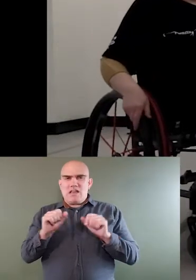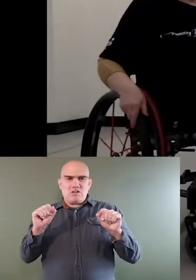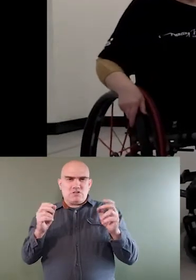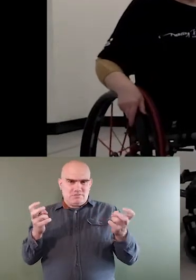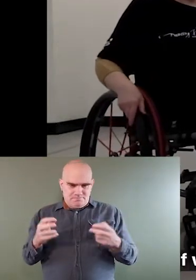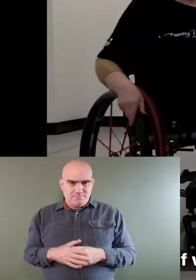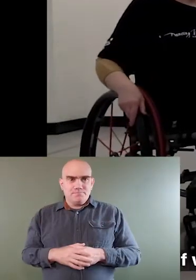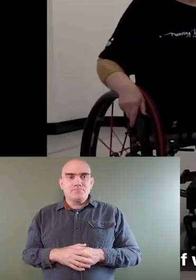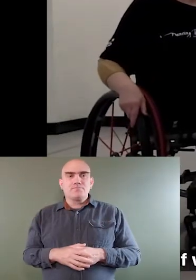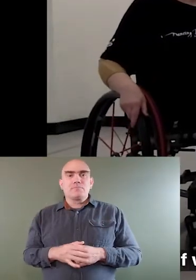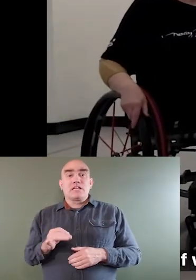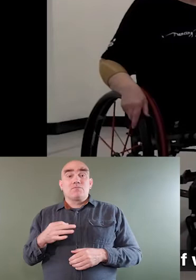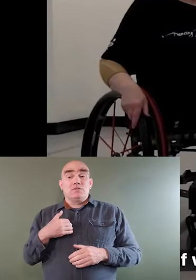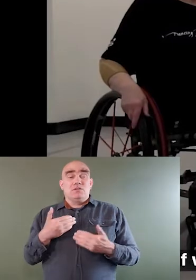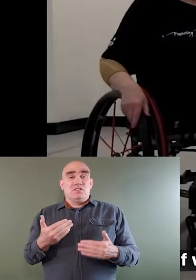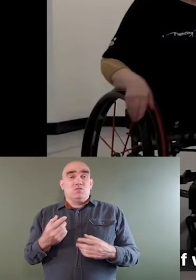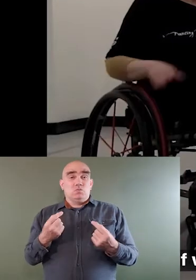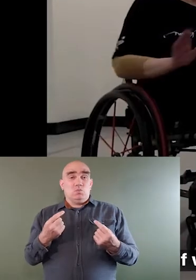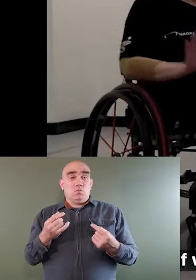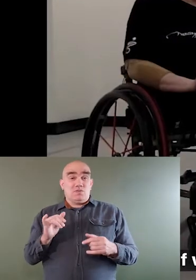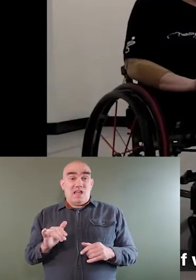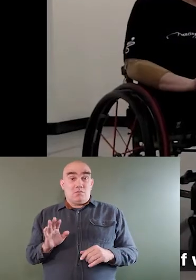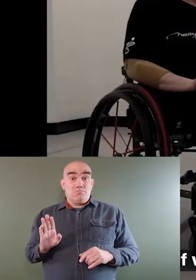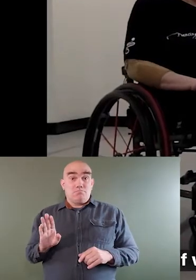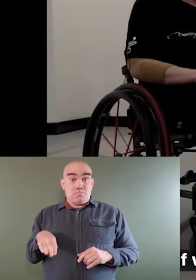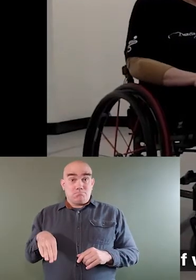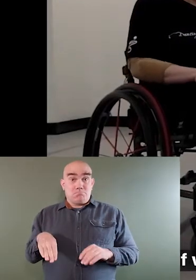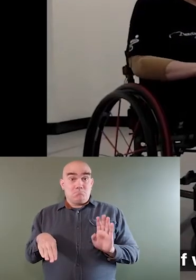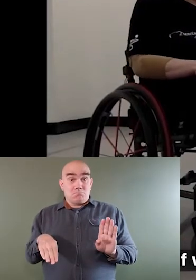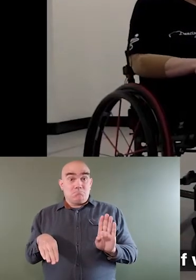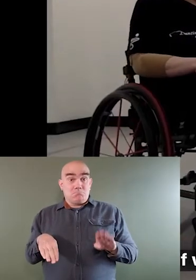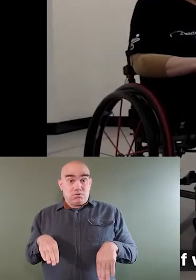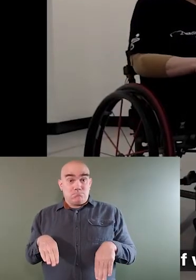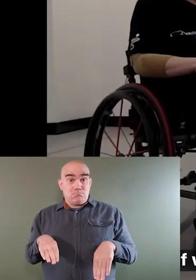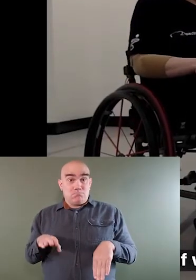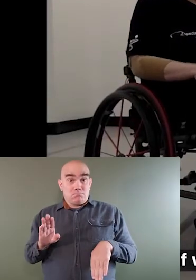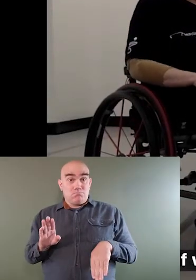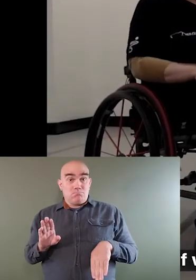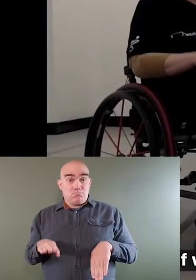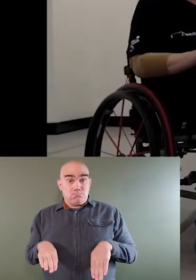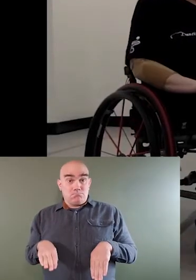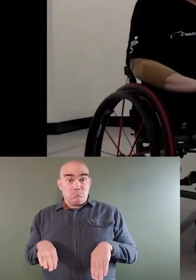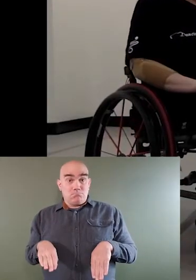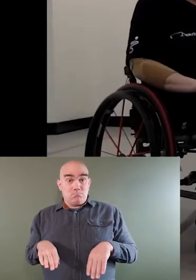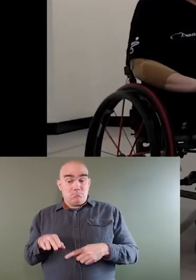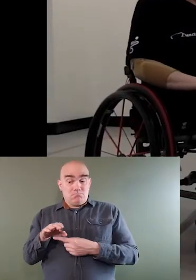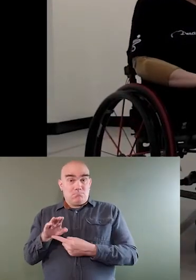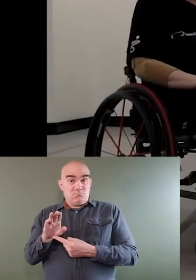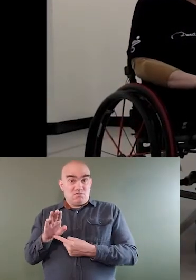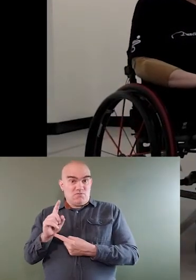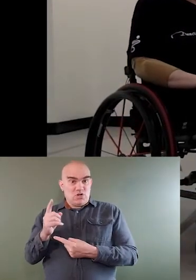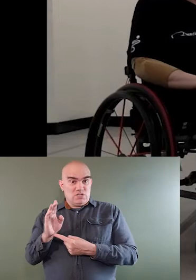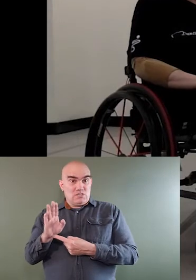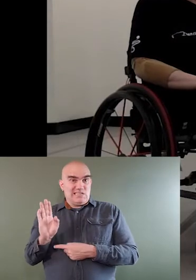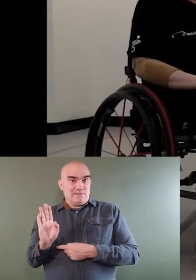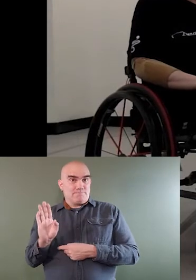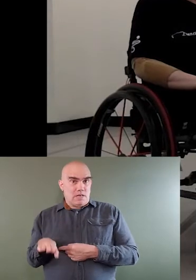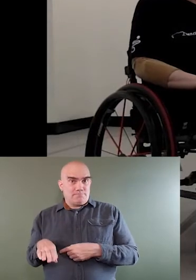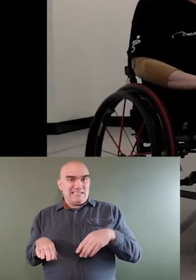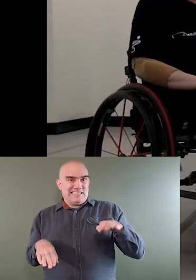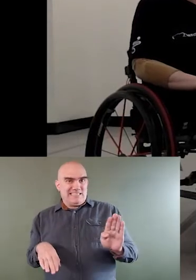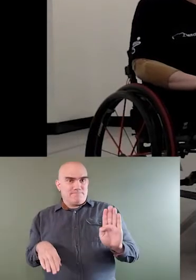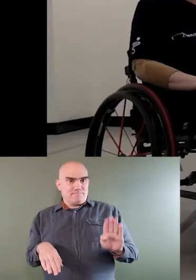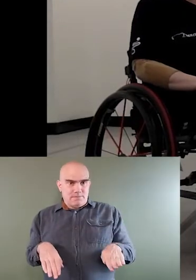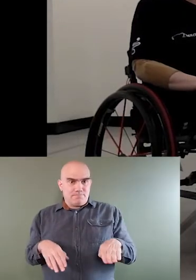exercise, if we were to do our heel toe, heel toe, heel toe, heel